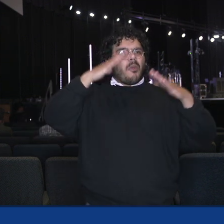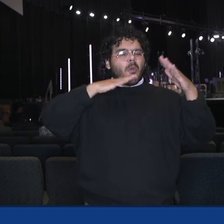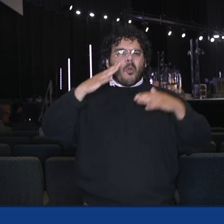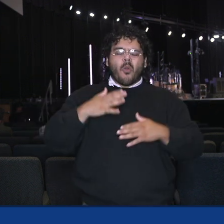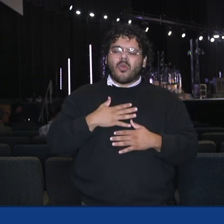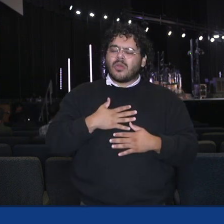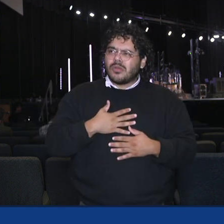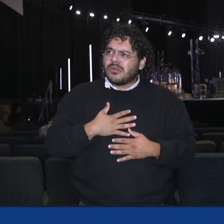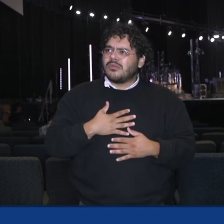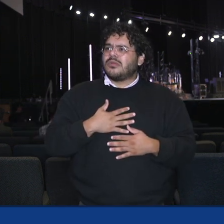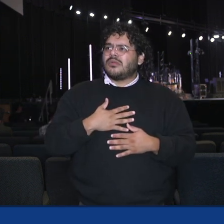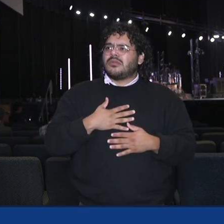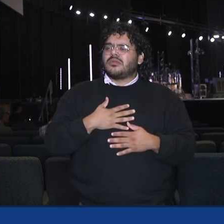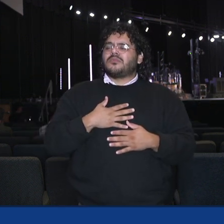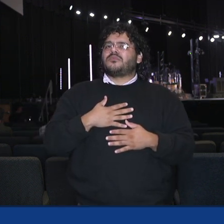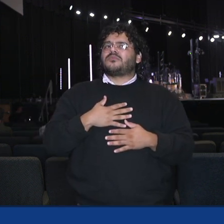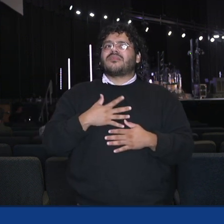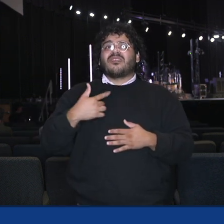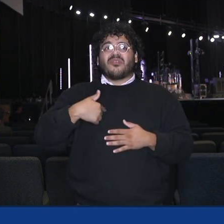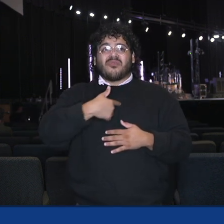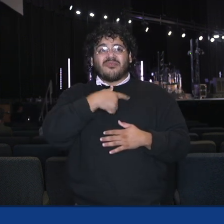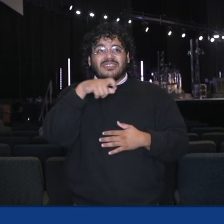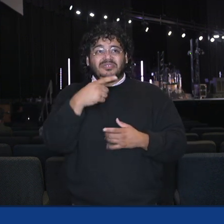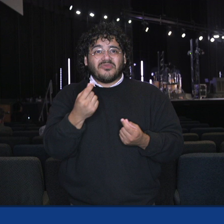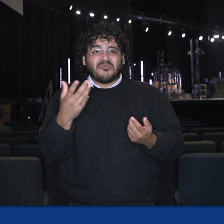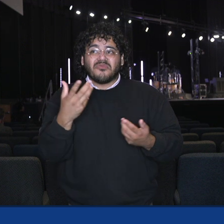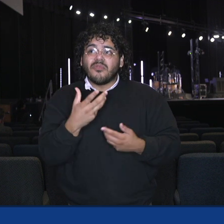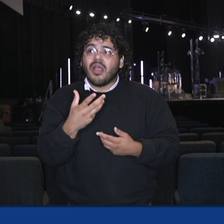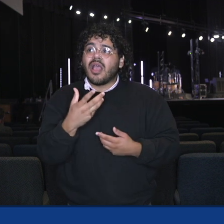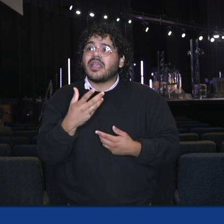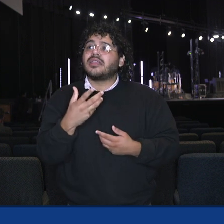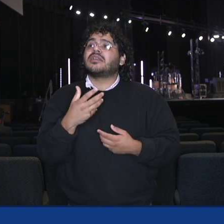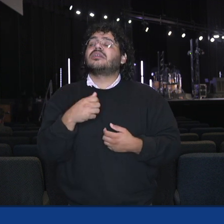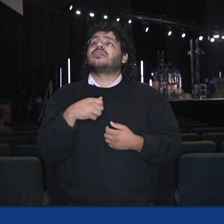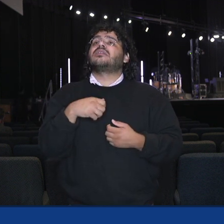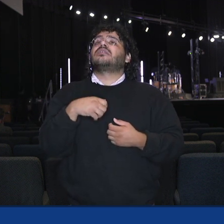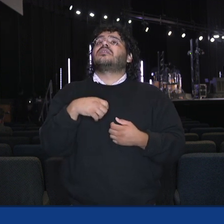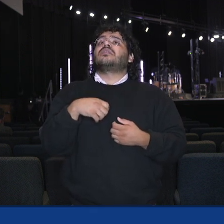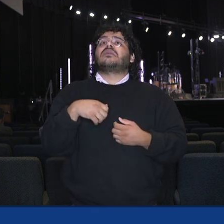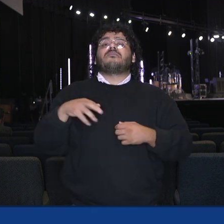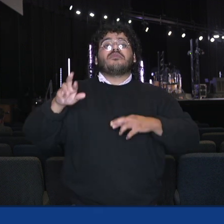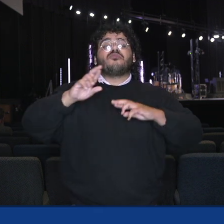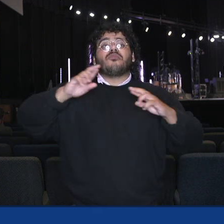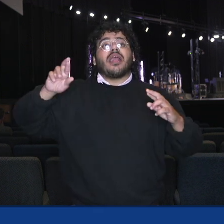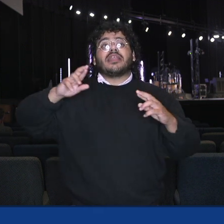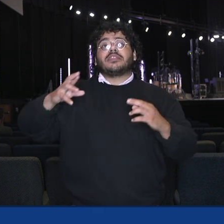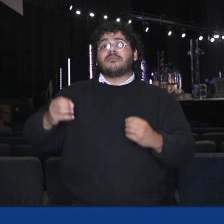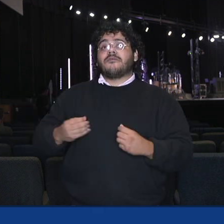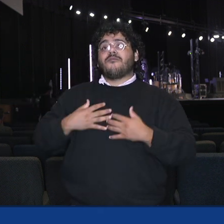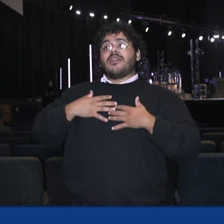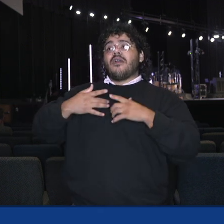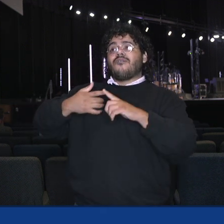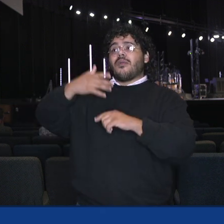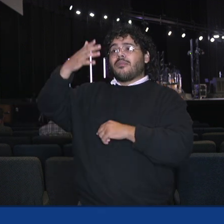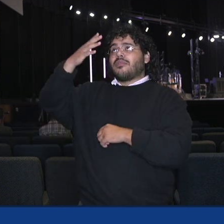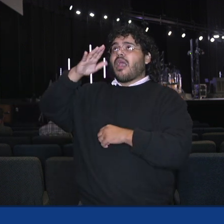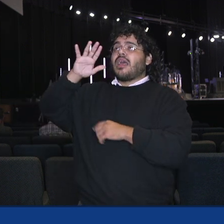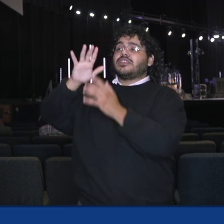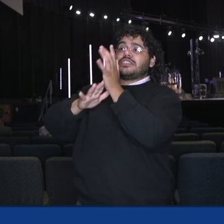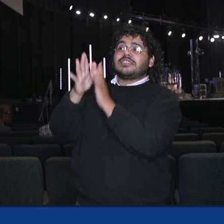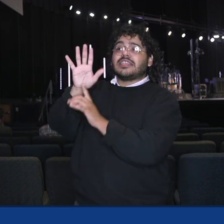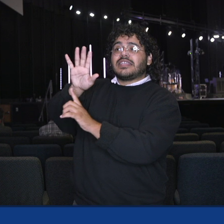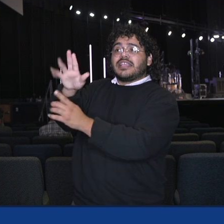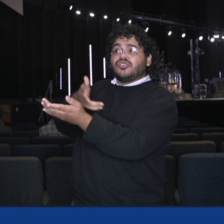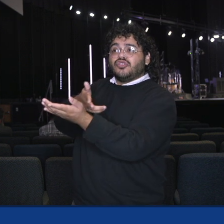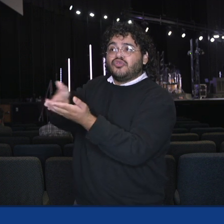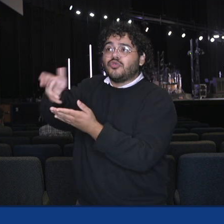What we need to do is to reposition ourselves to be filled with the truth of who Jesus is, his power in our